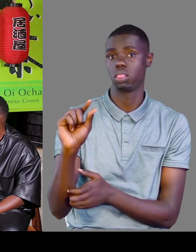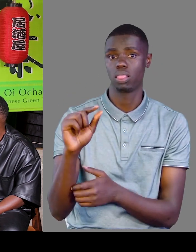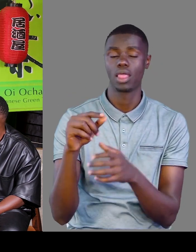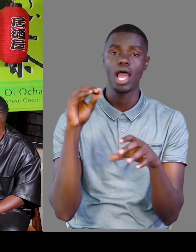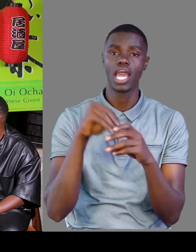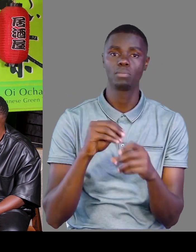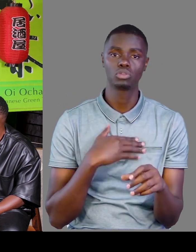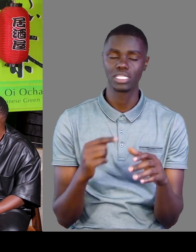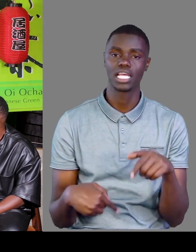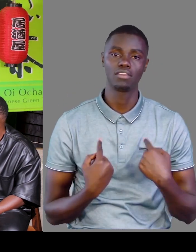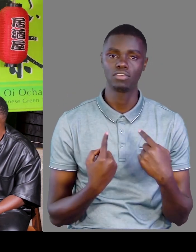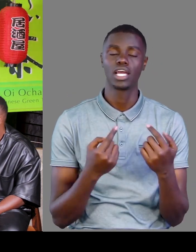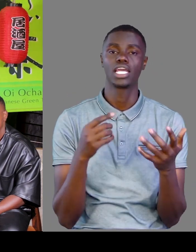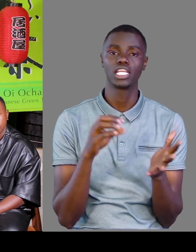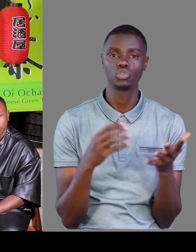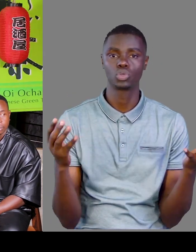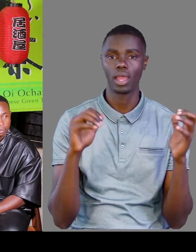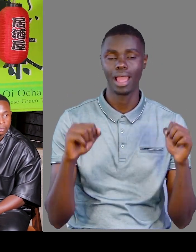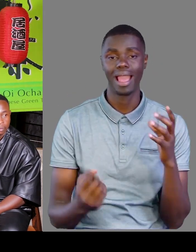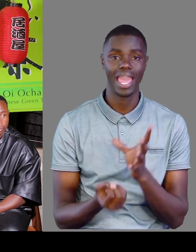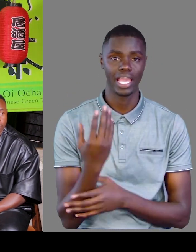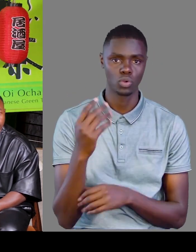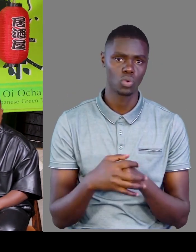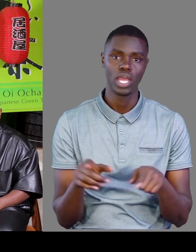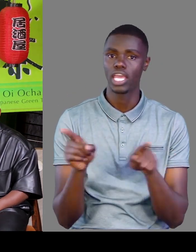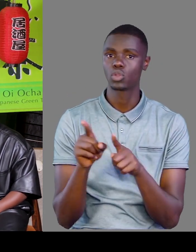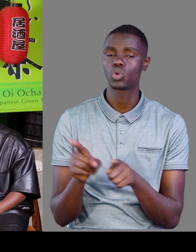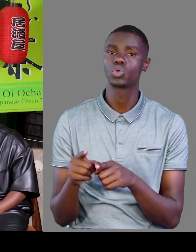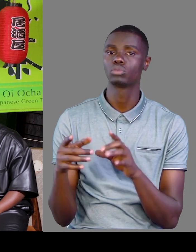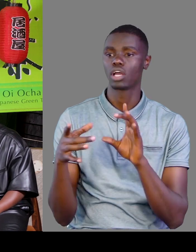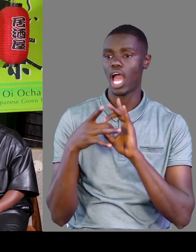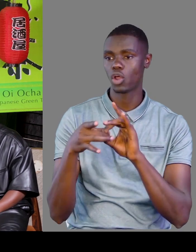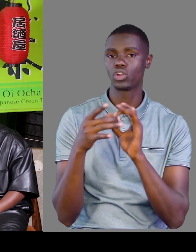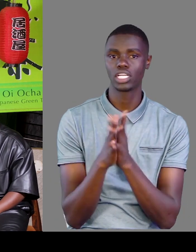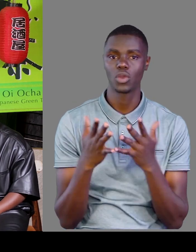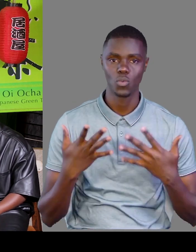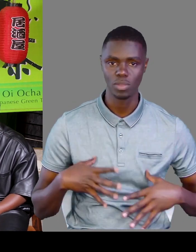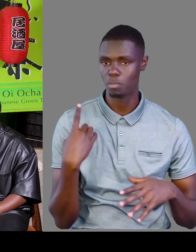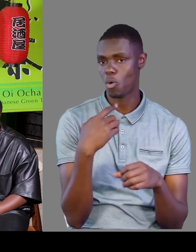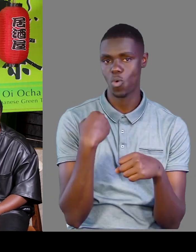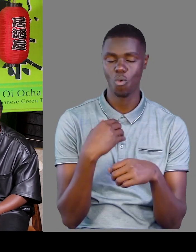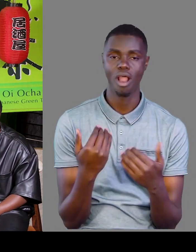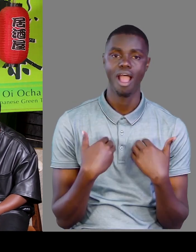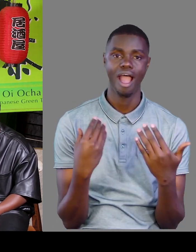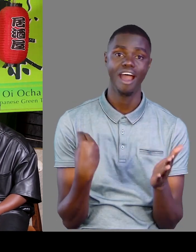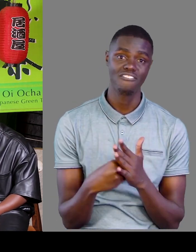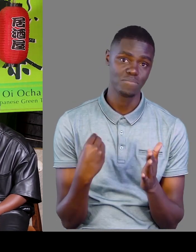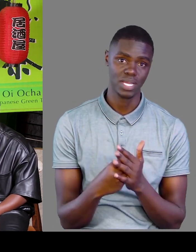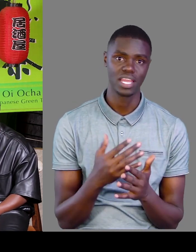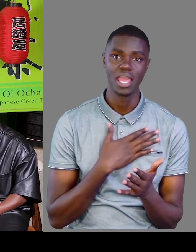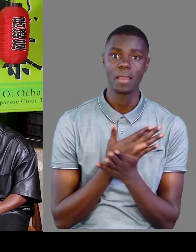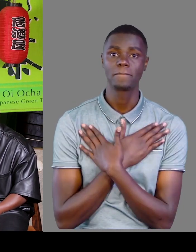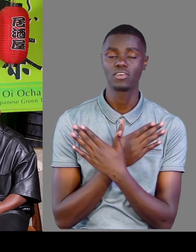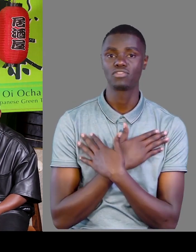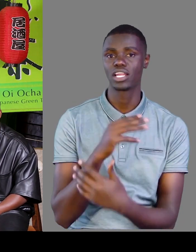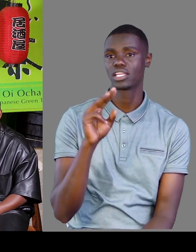put myself in situations whereby I'm able to grow, and then I roll with people who have money. Let me tell you something. Like my